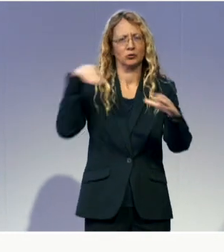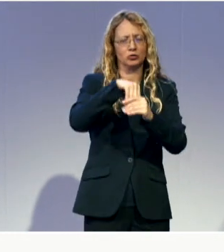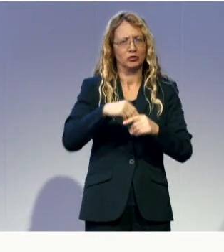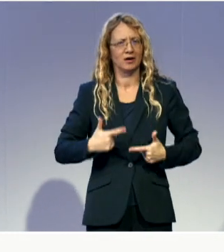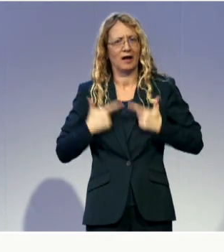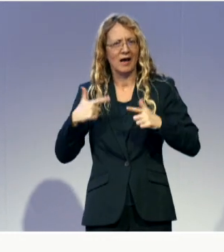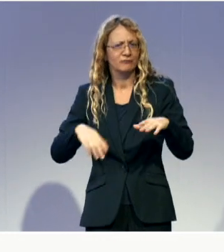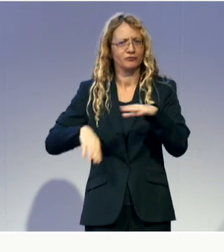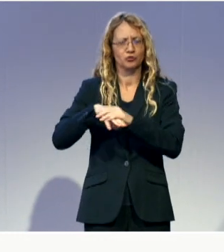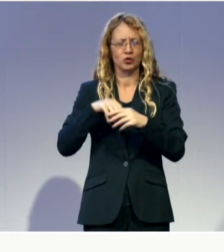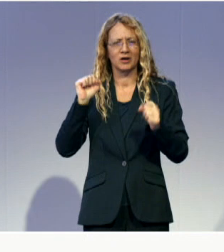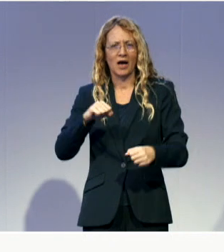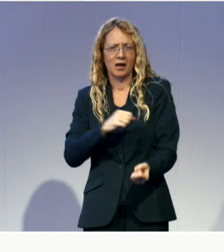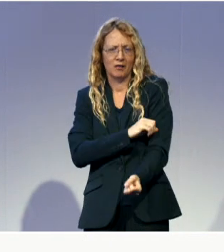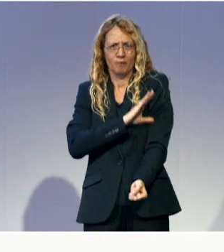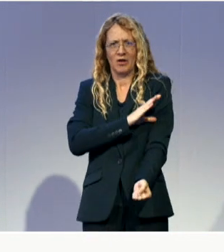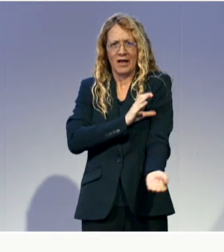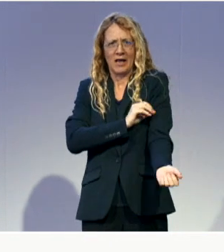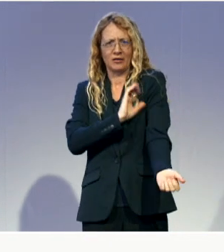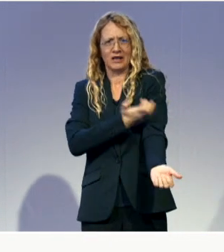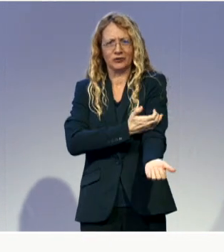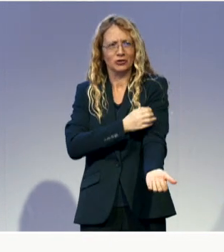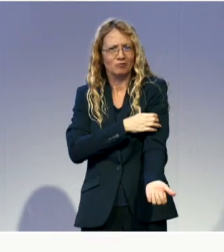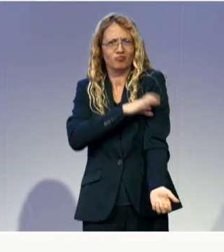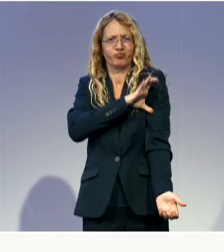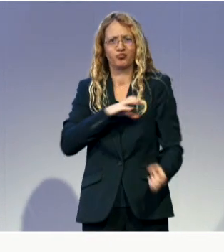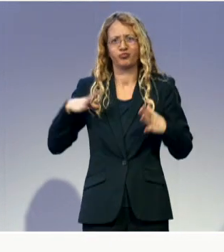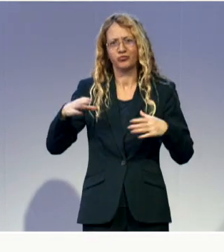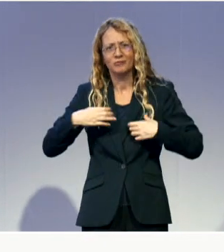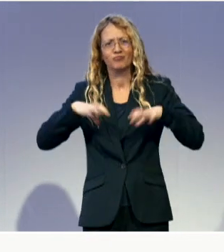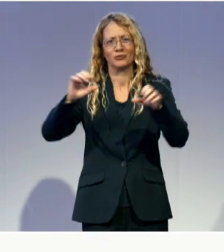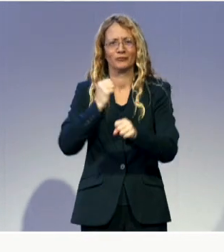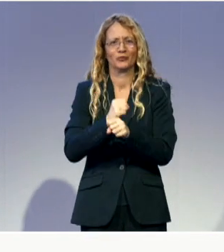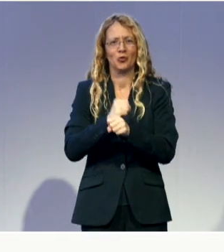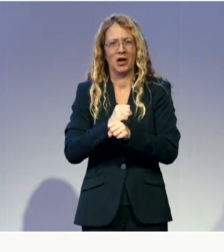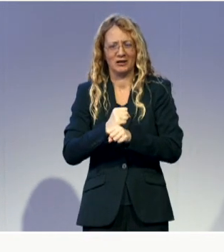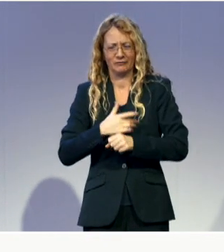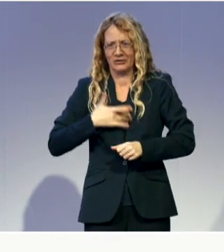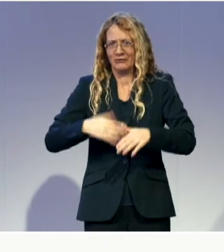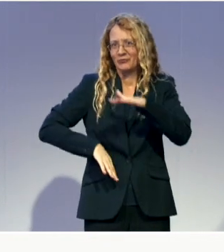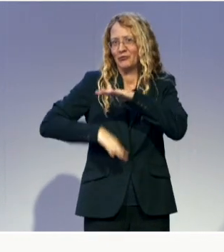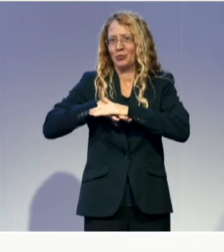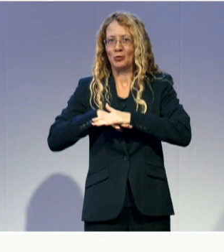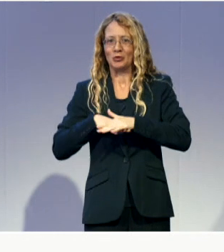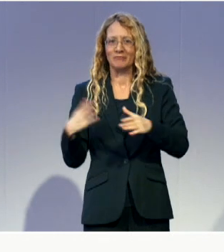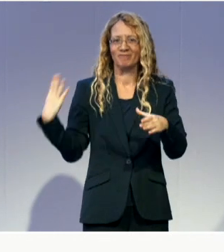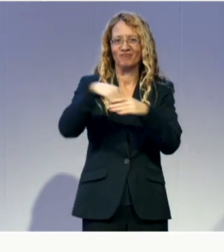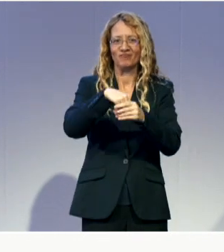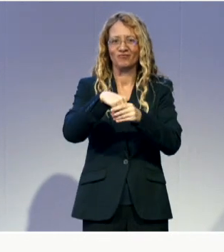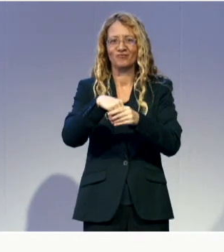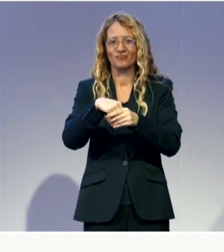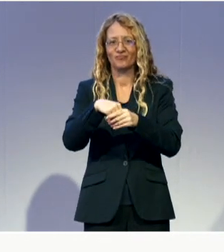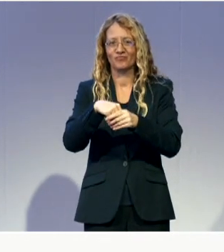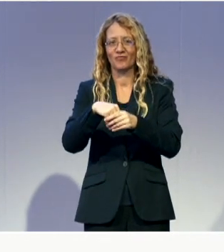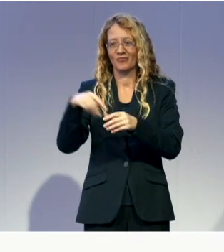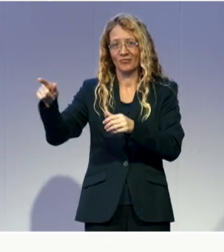productive, happy life that I can. And right now, those services are very seriously in